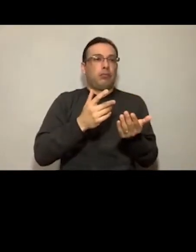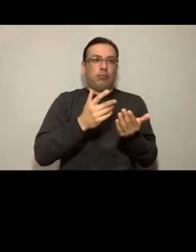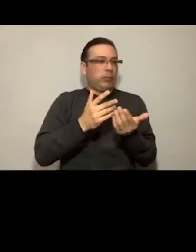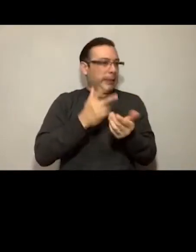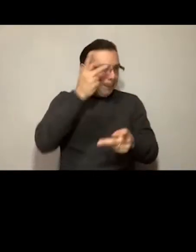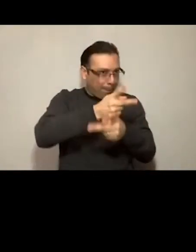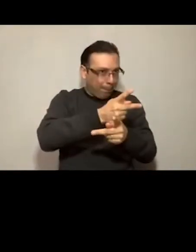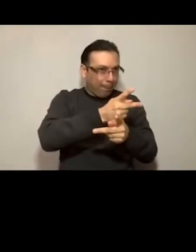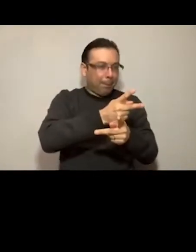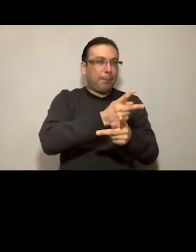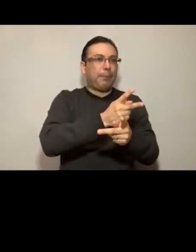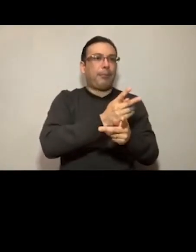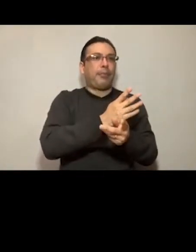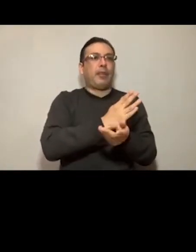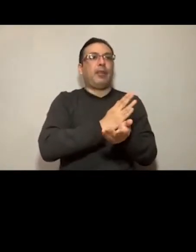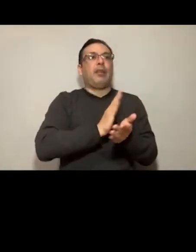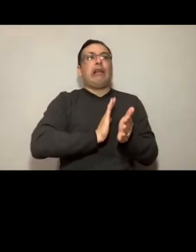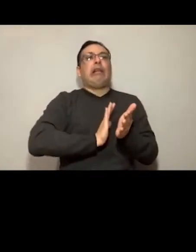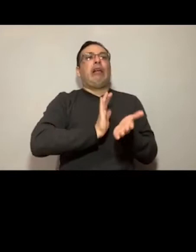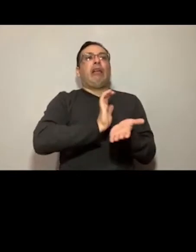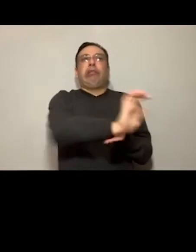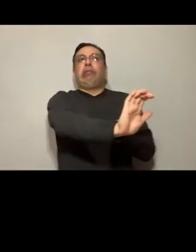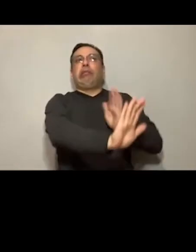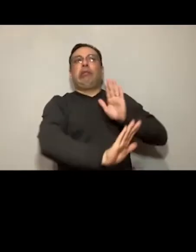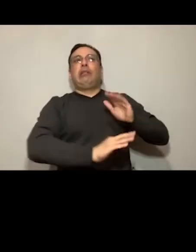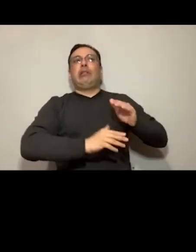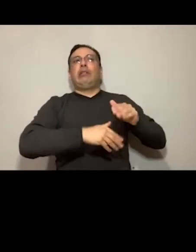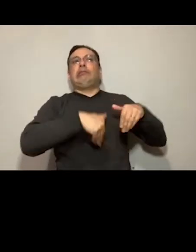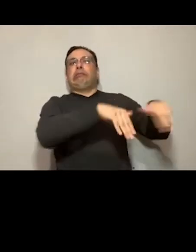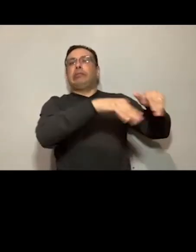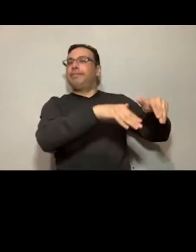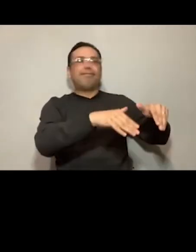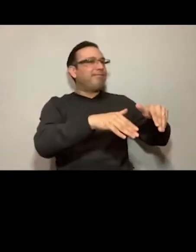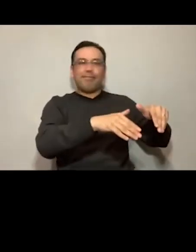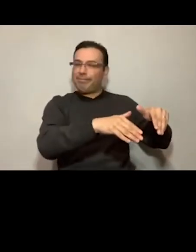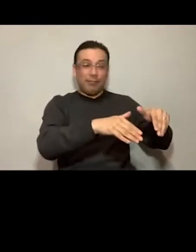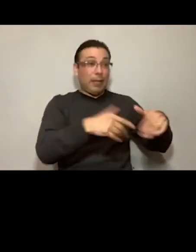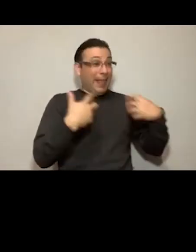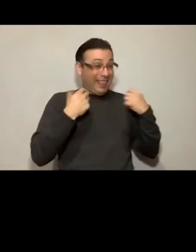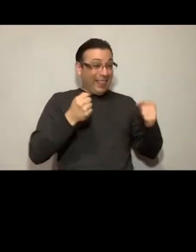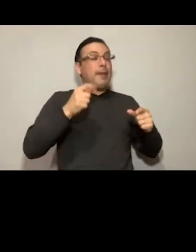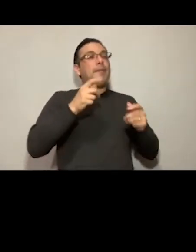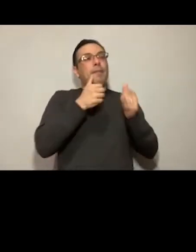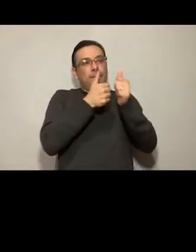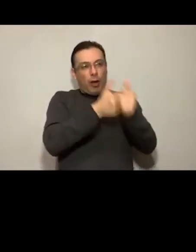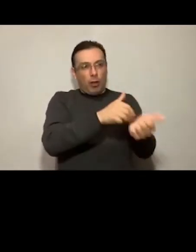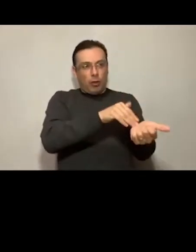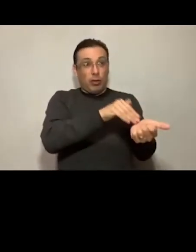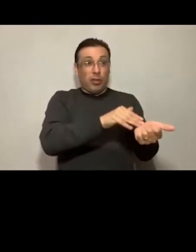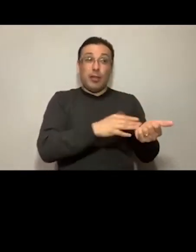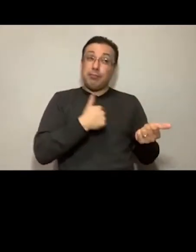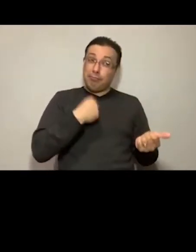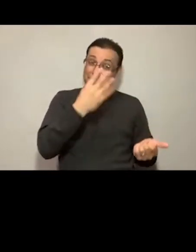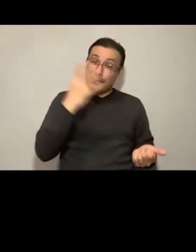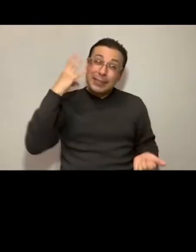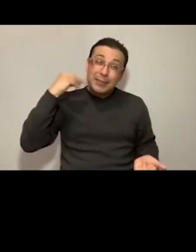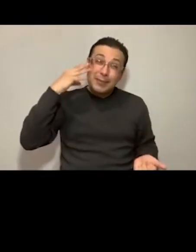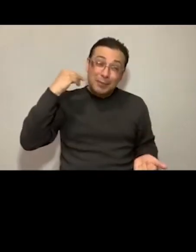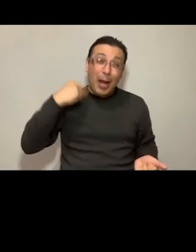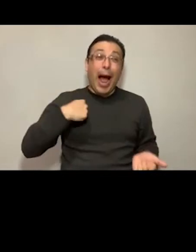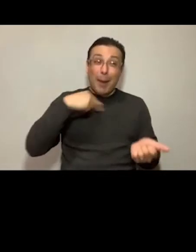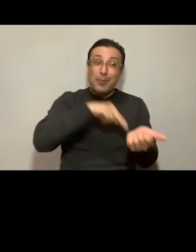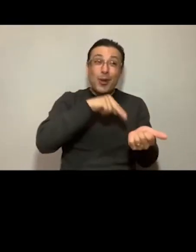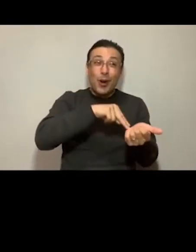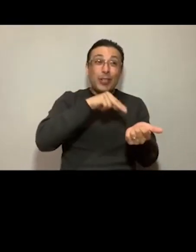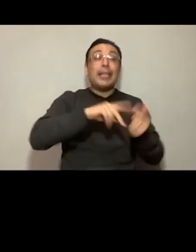to make sure that we're keeping healthy, and in order to do that, we need to follow up with our physicians. And I'm telling you, as a nurse that has been in all of these